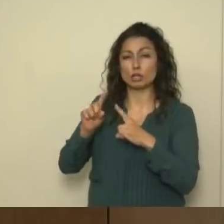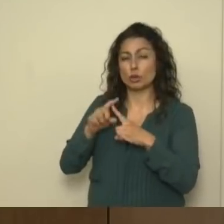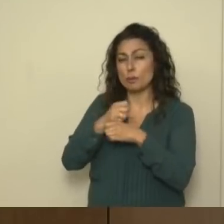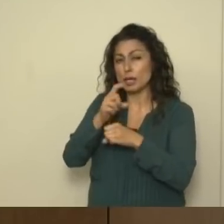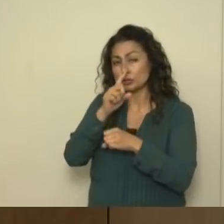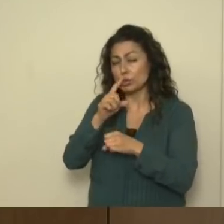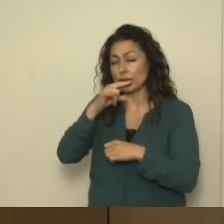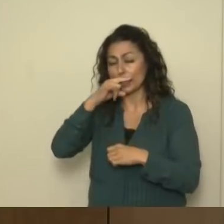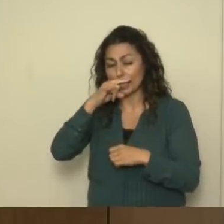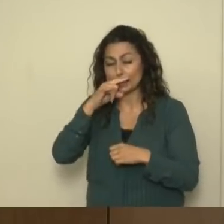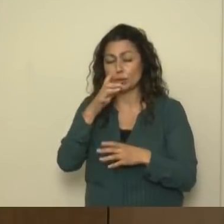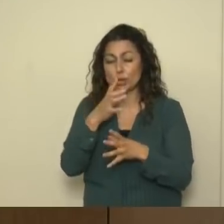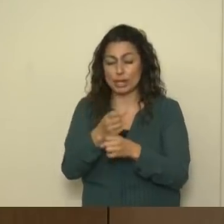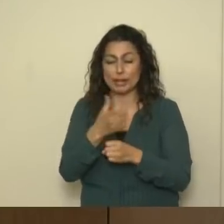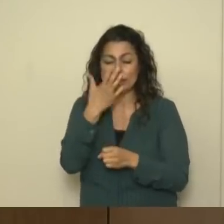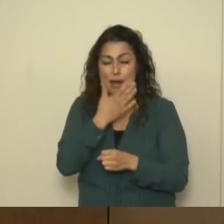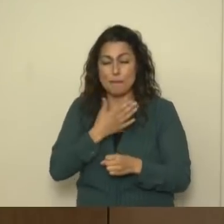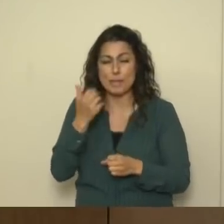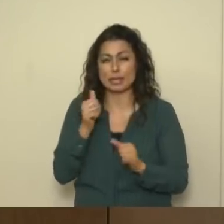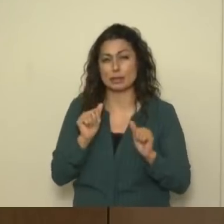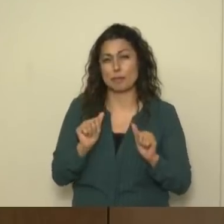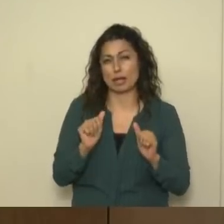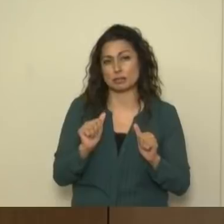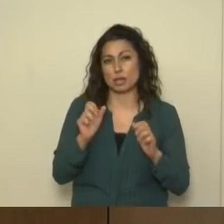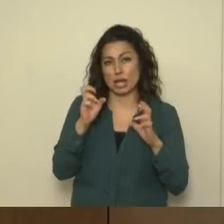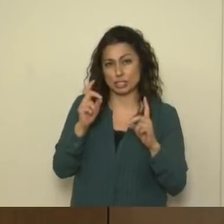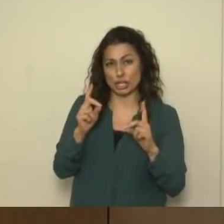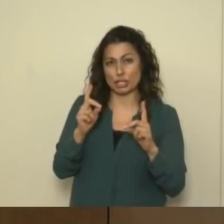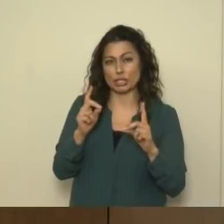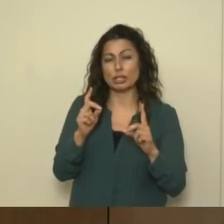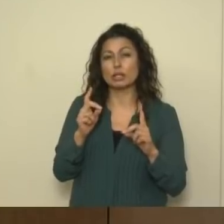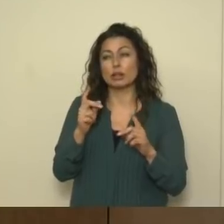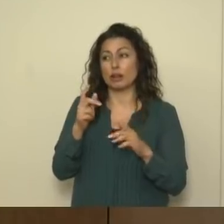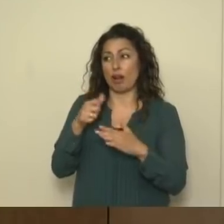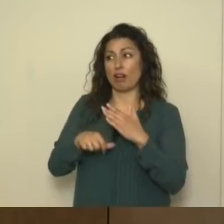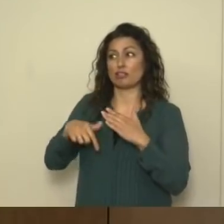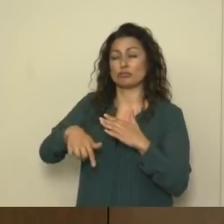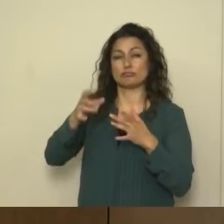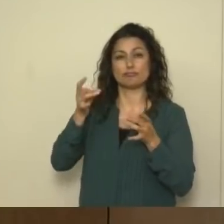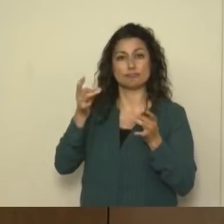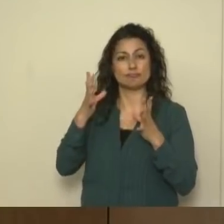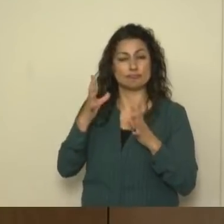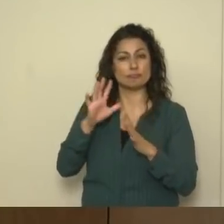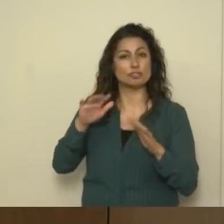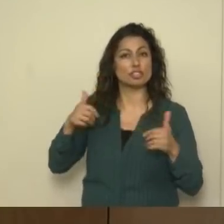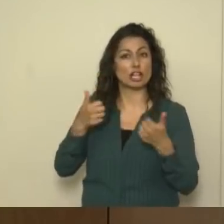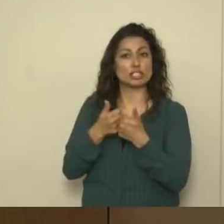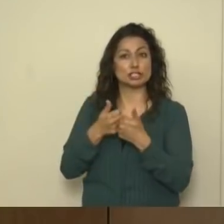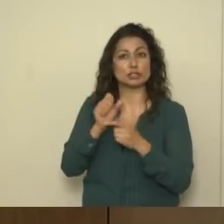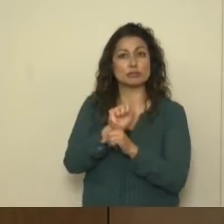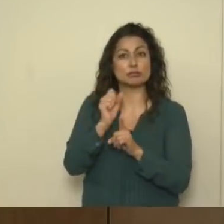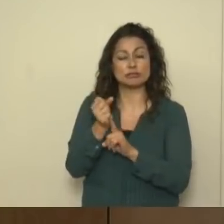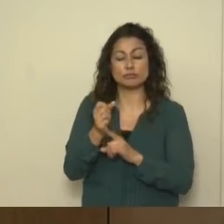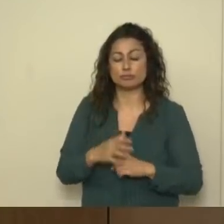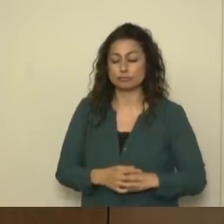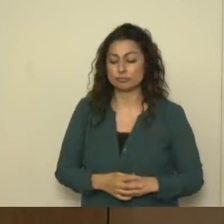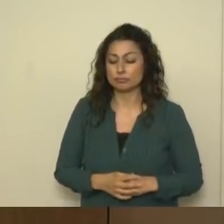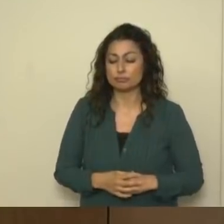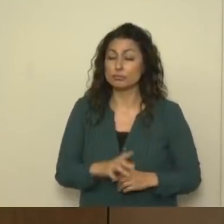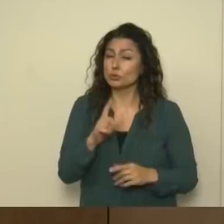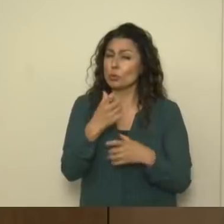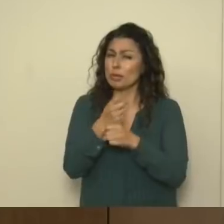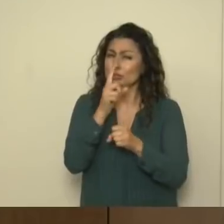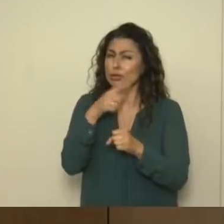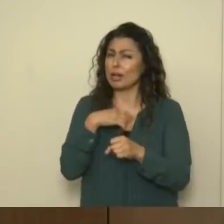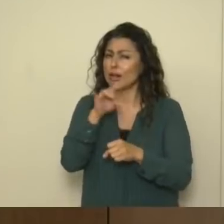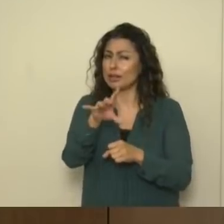that kids are going to get the best possible education under these incredibly challenging circumstances. So just want to make sure I